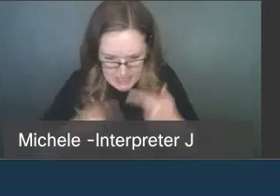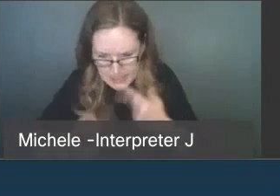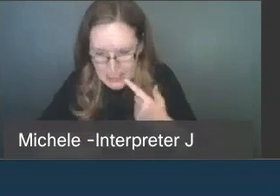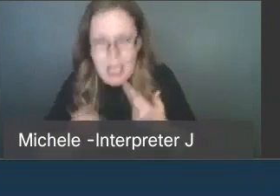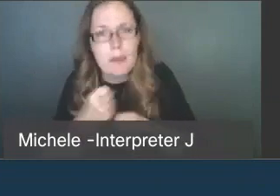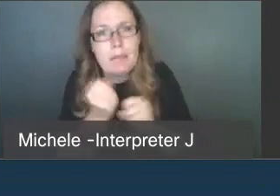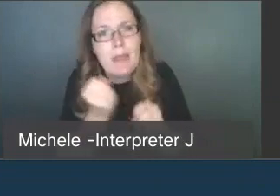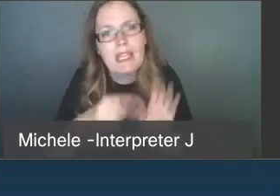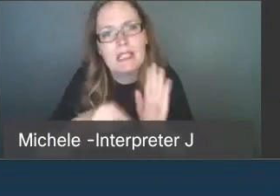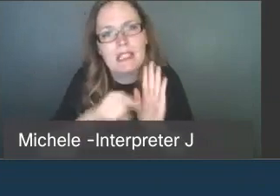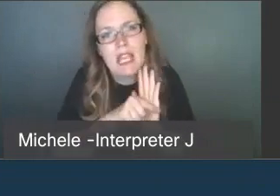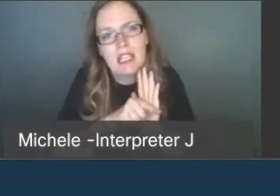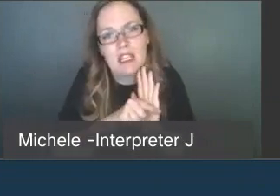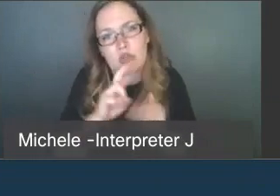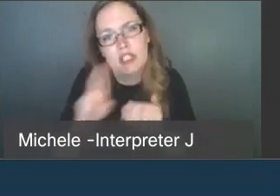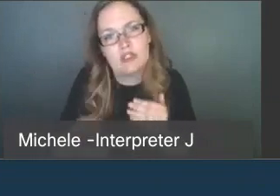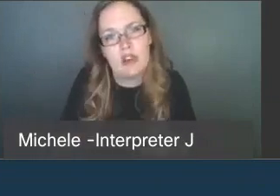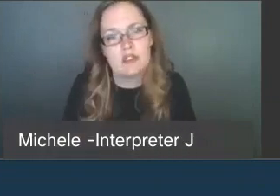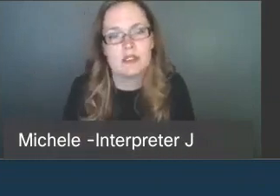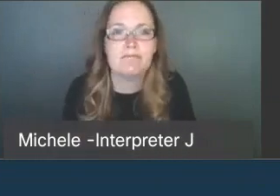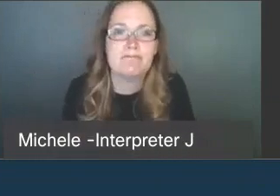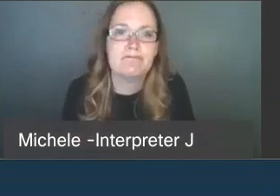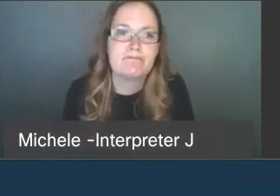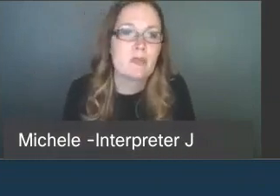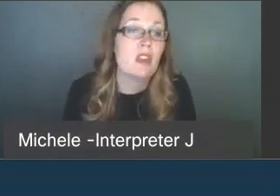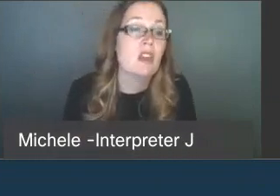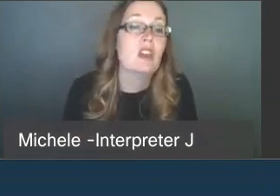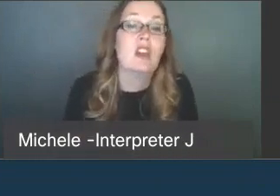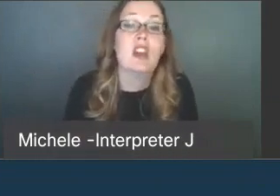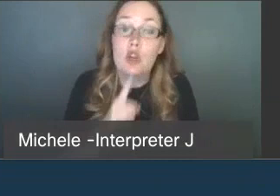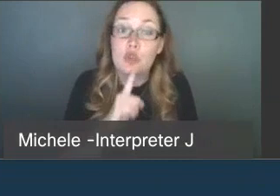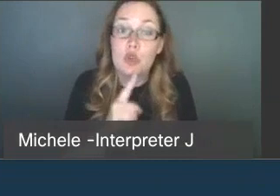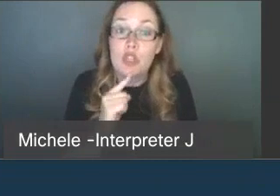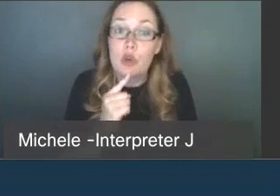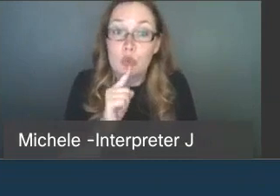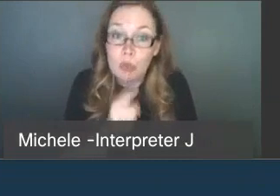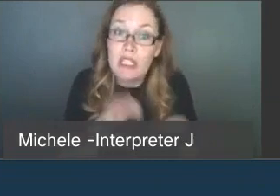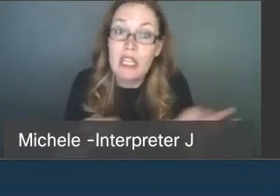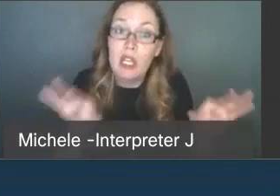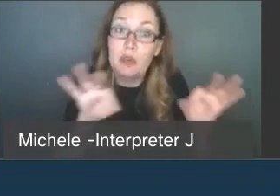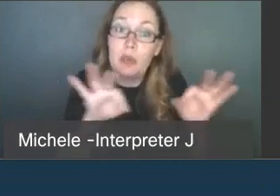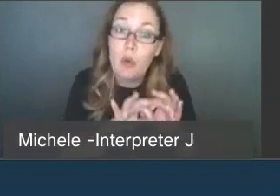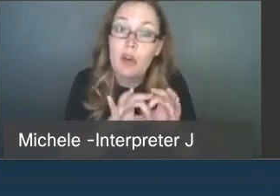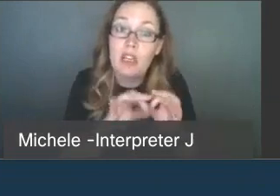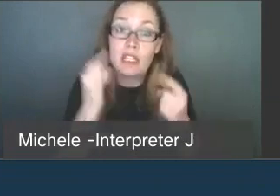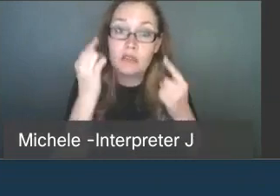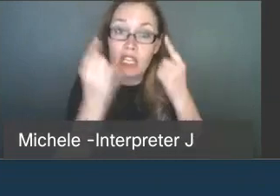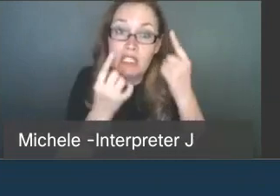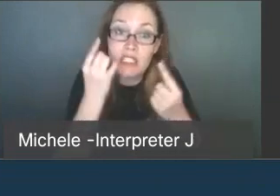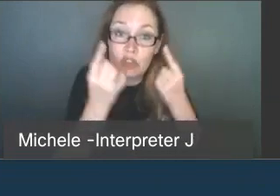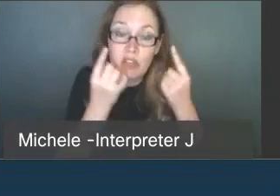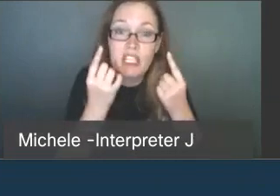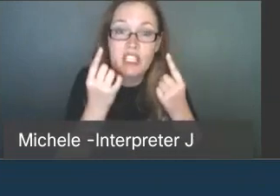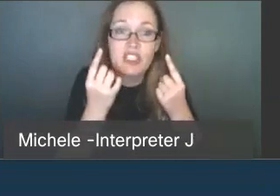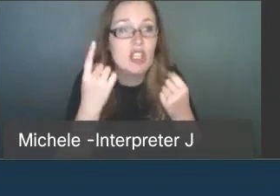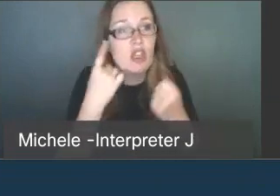results. So the reason that I think of this as a really important issue in the context of competency restoration